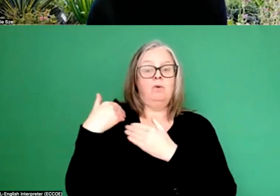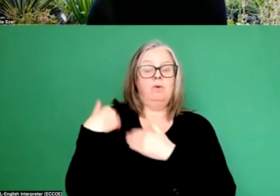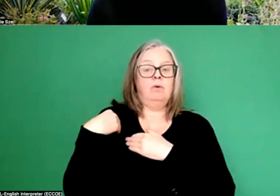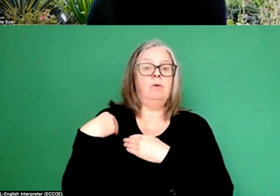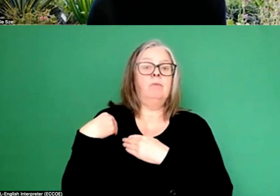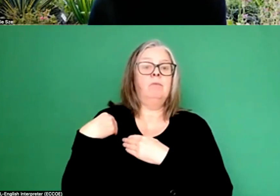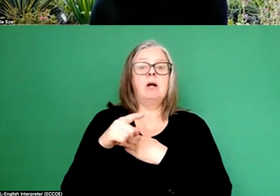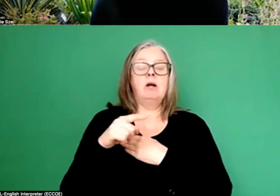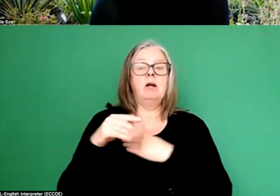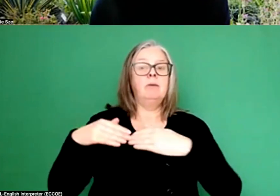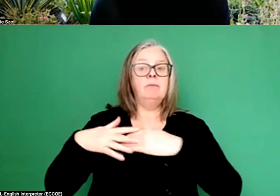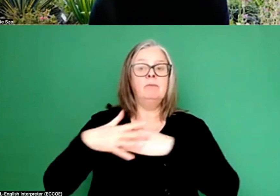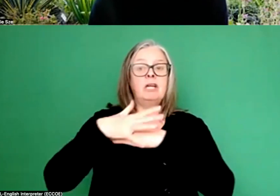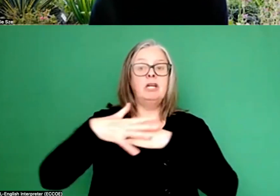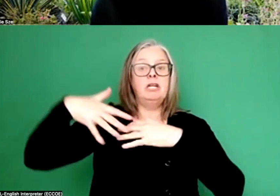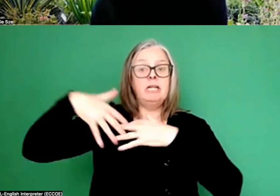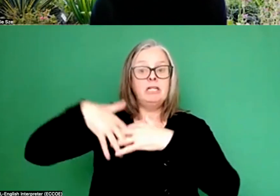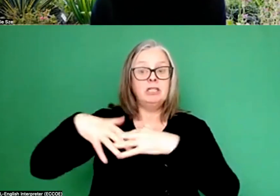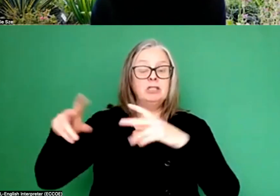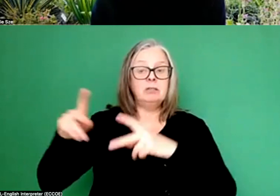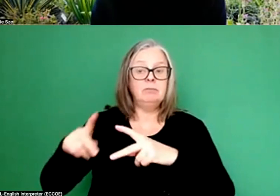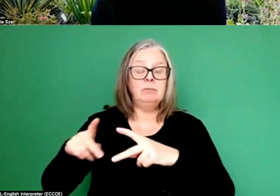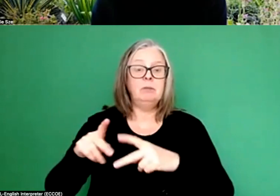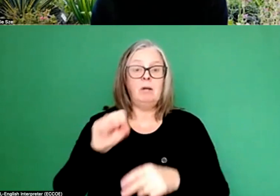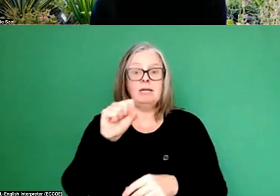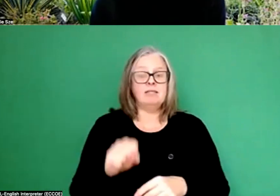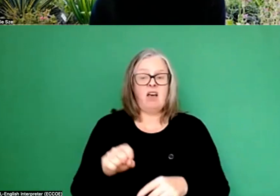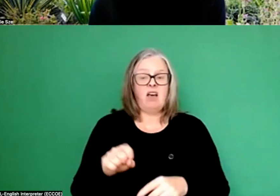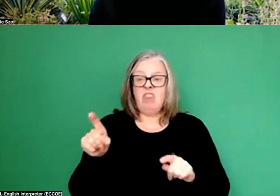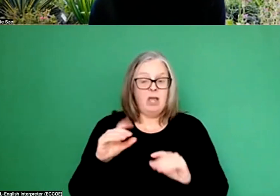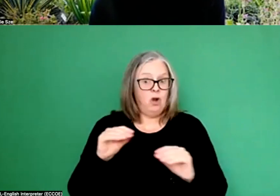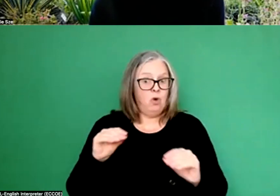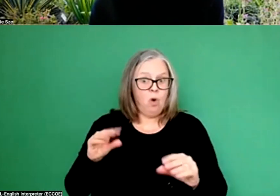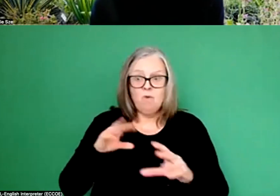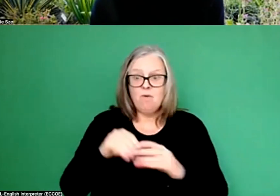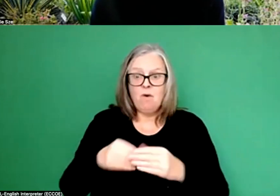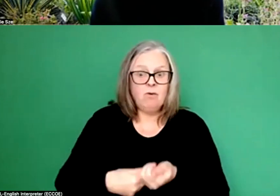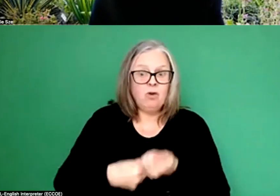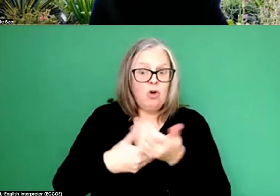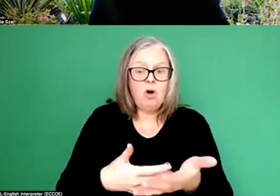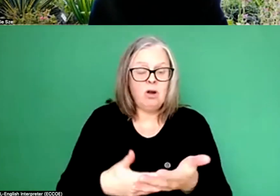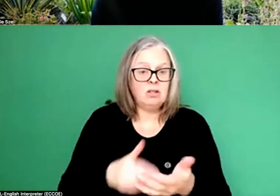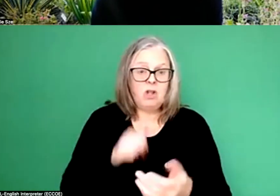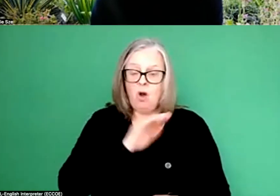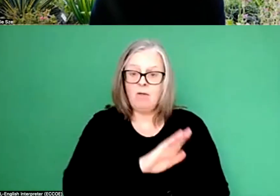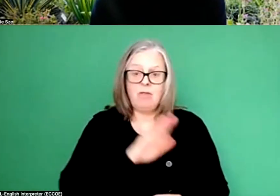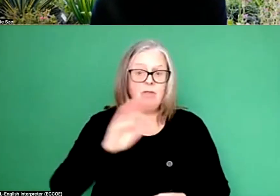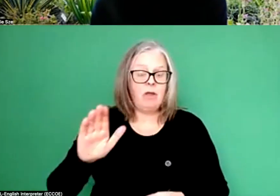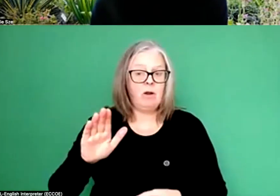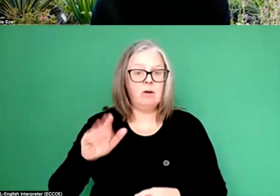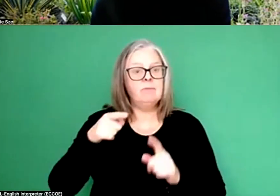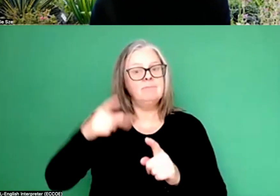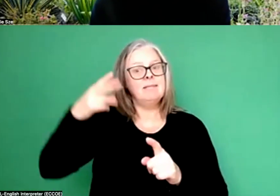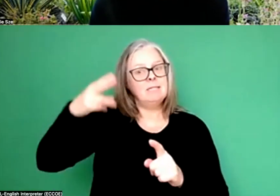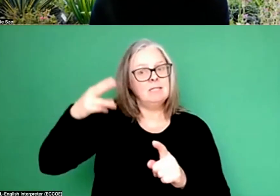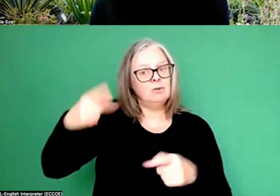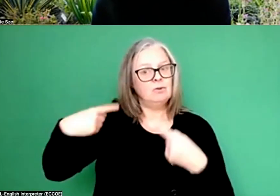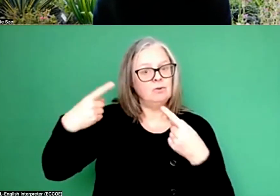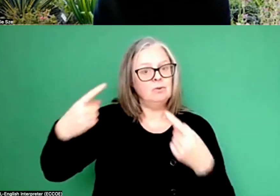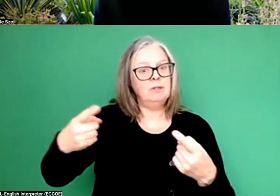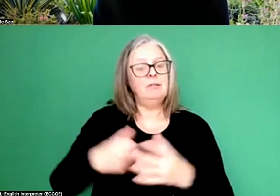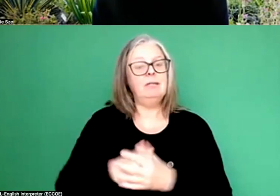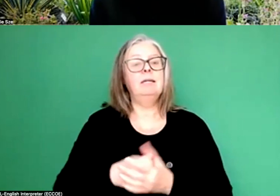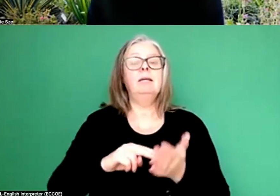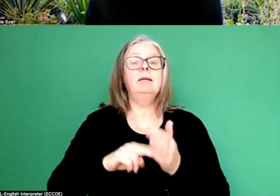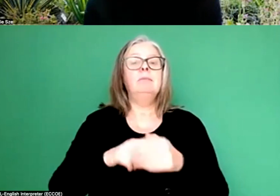and you know people from the global south have not contributed to this, you know that this is about historical. And that's where the the time and